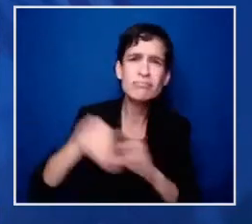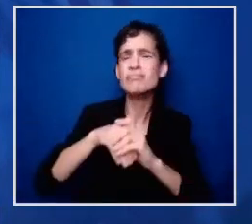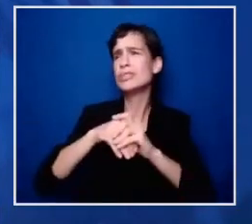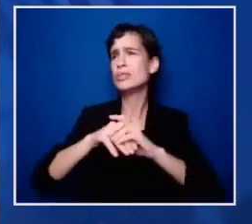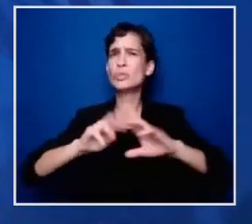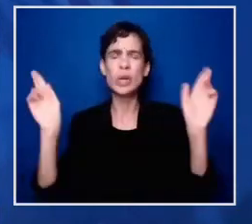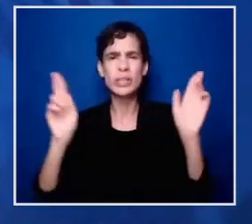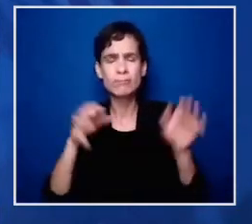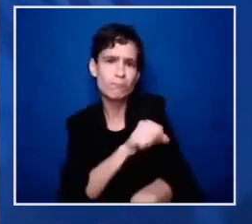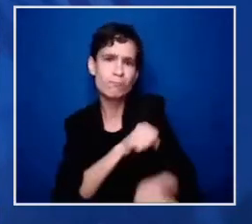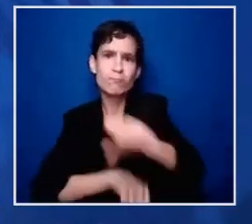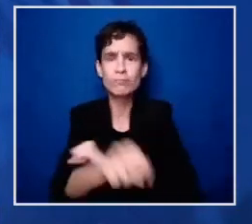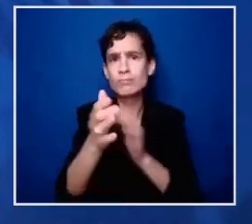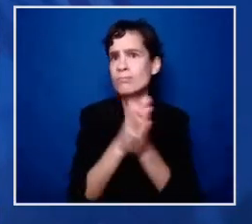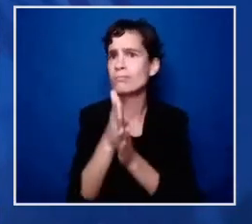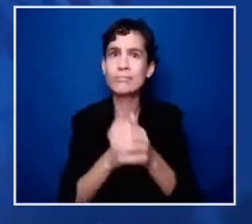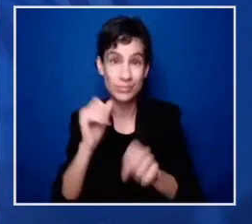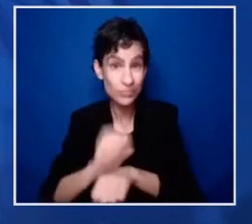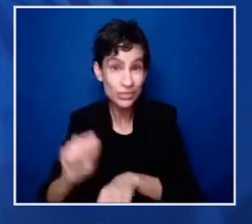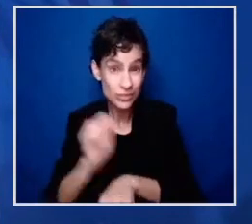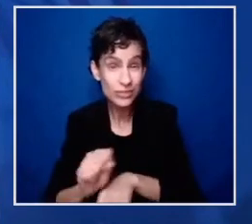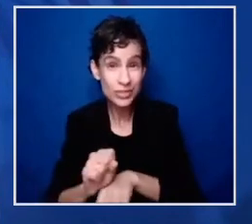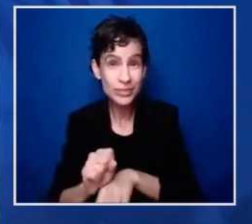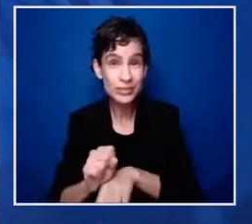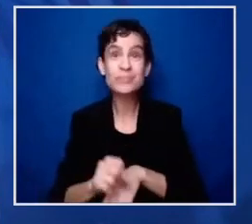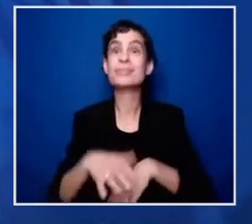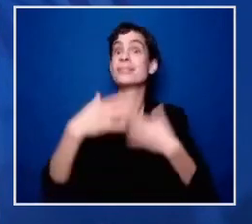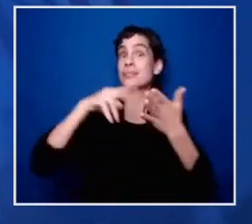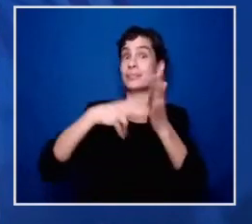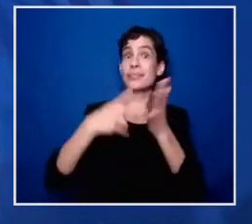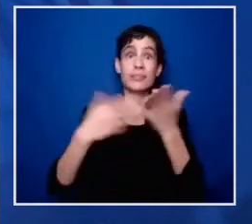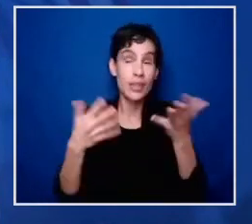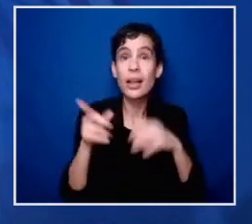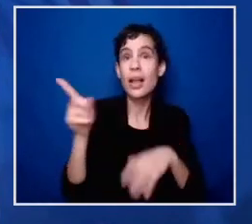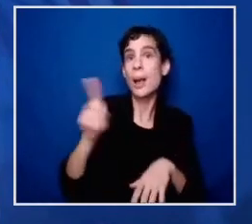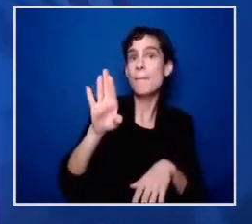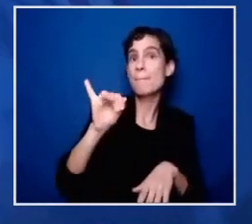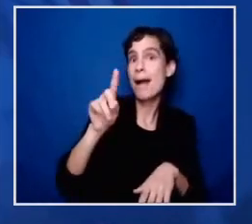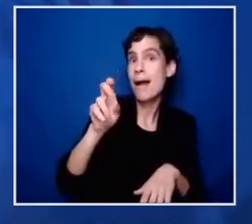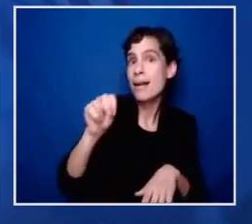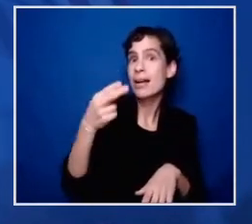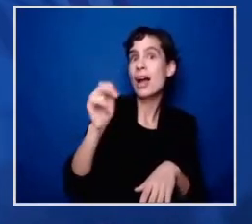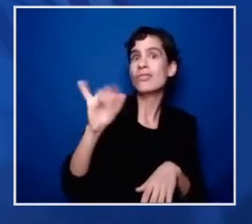call of our new president and vice president, and let's do it.